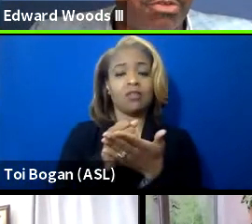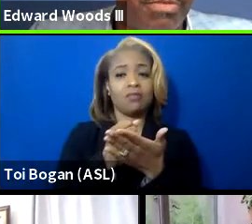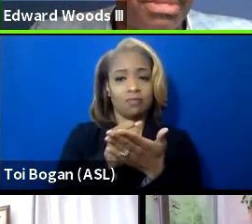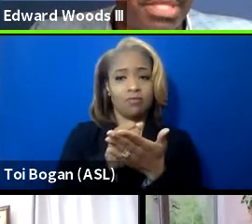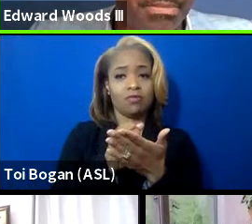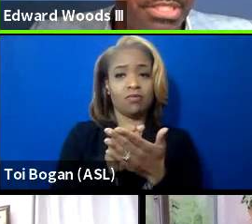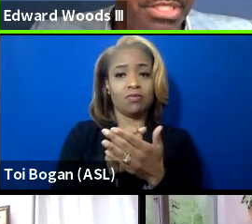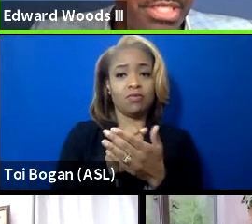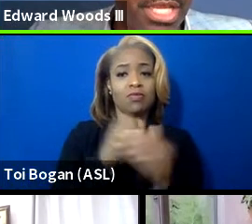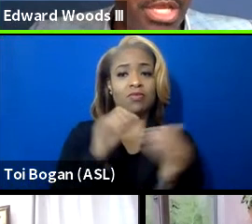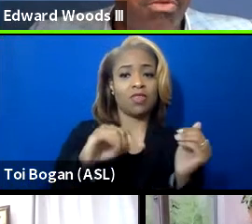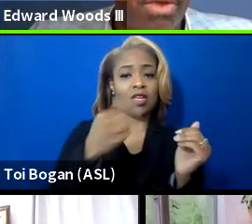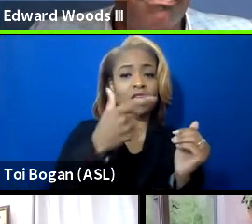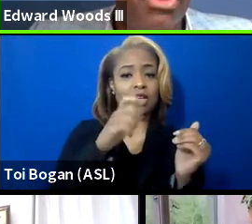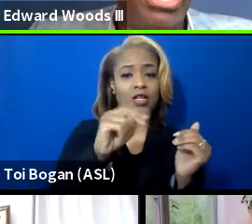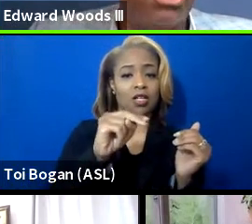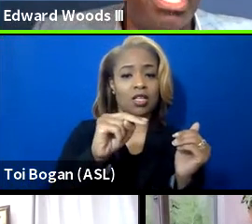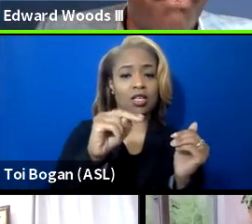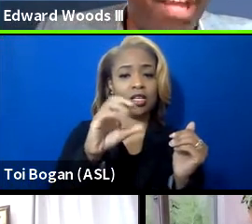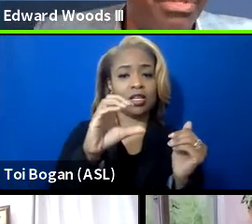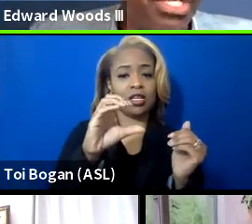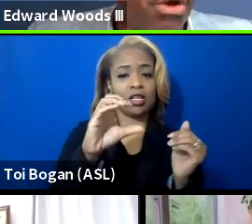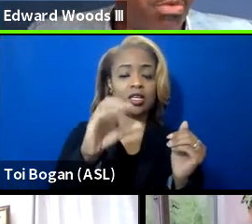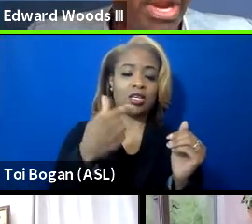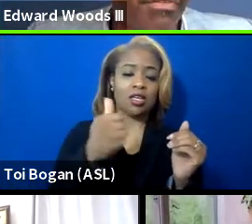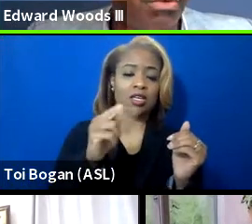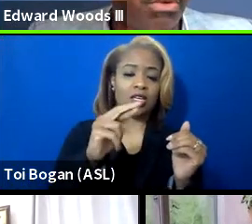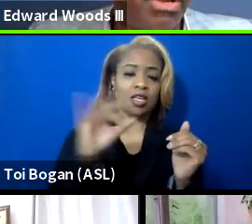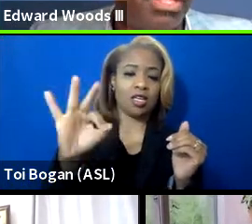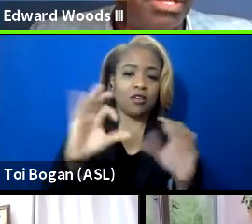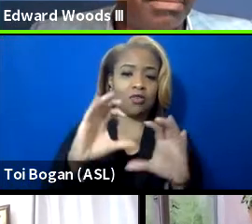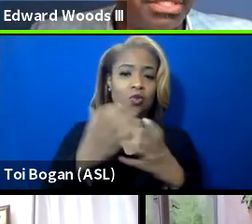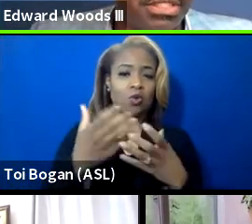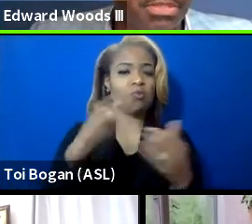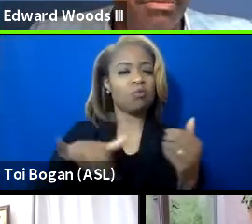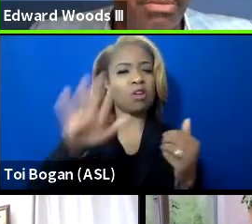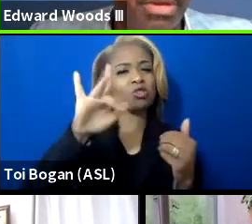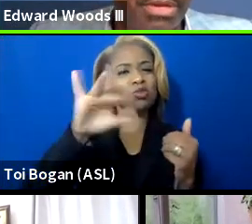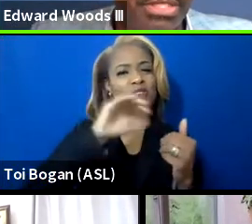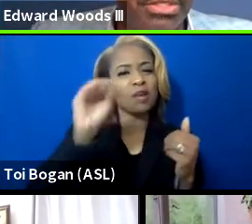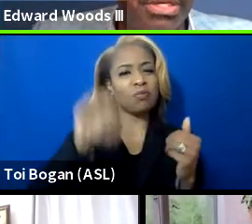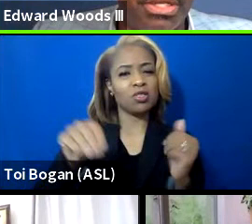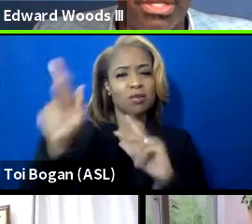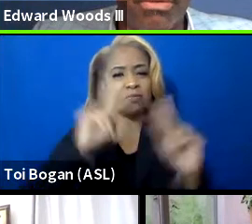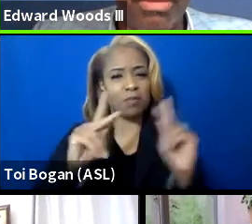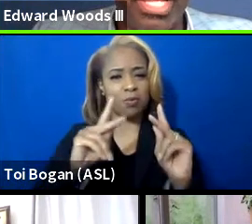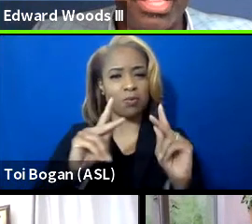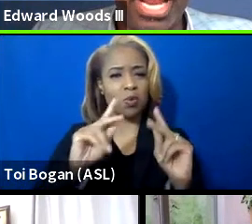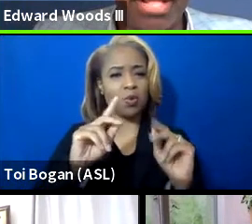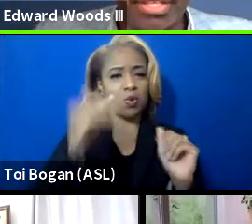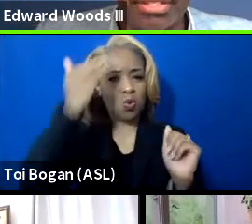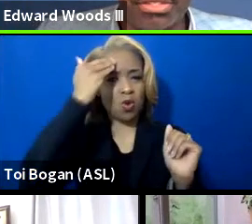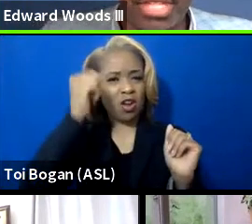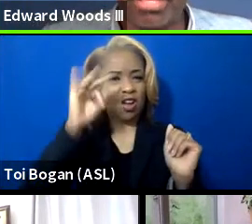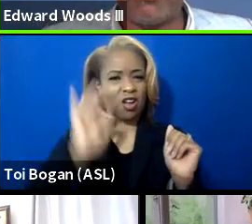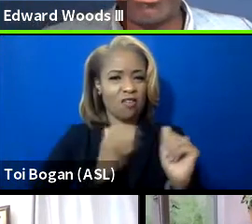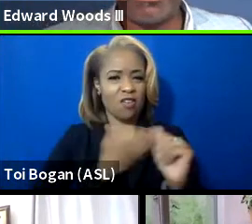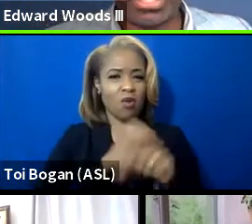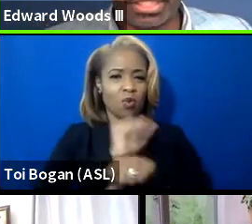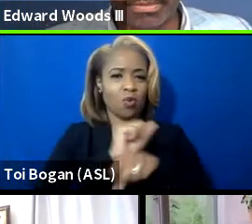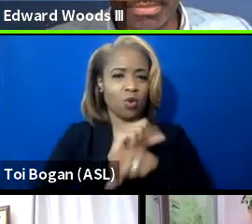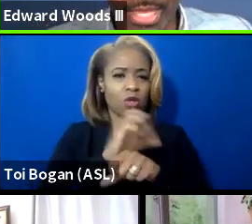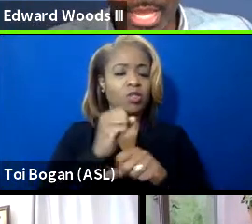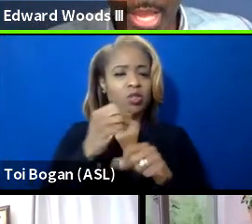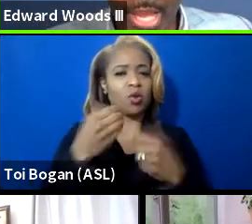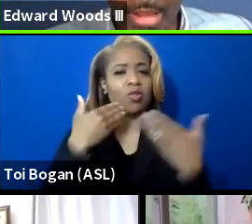Glenn Gariff group that was commissioned, roughly only 25% are aware of the work of the commission. So we really want to make sure we get that out there. So thank you